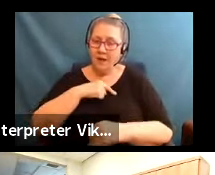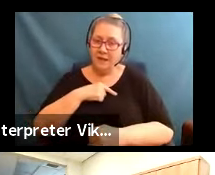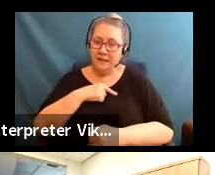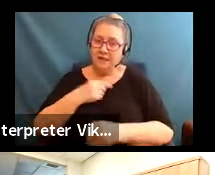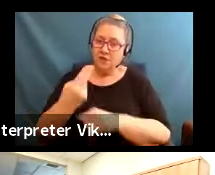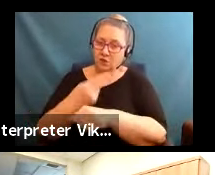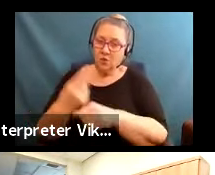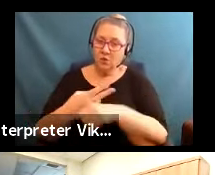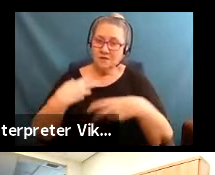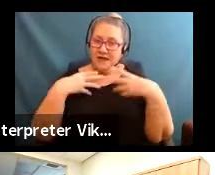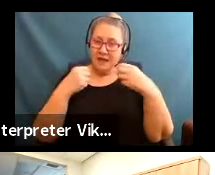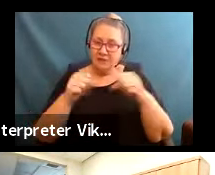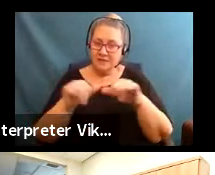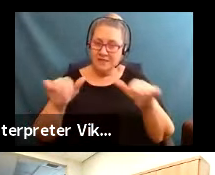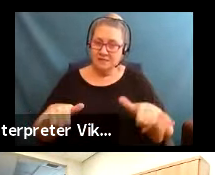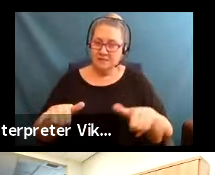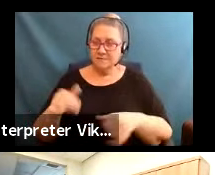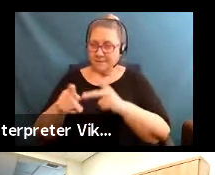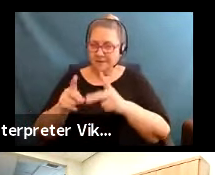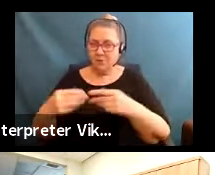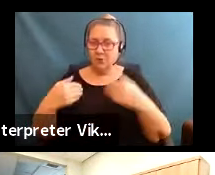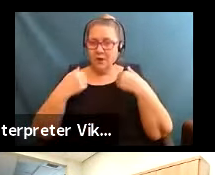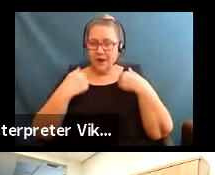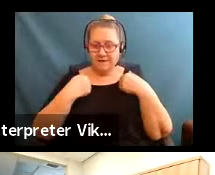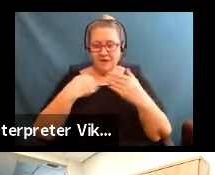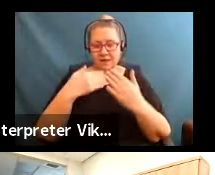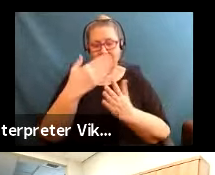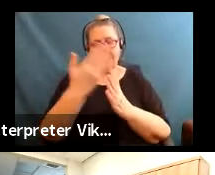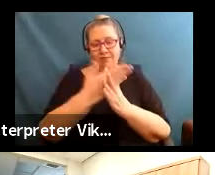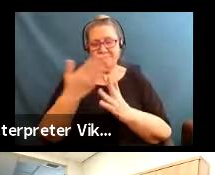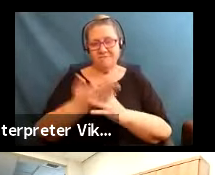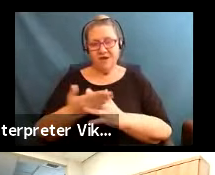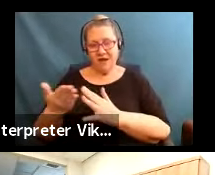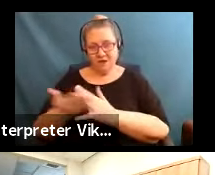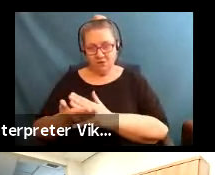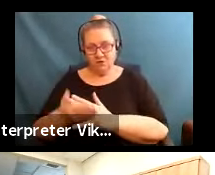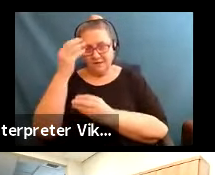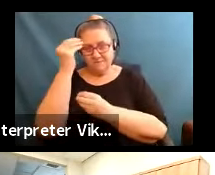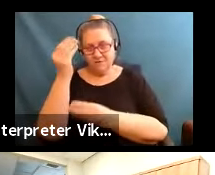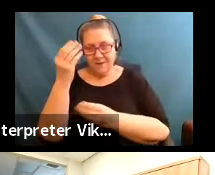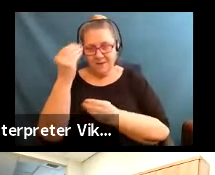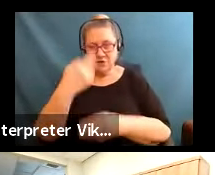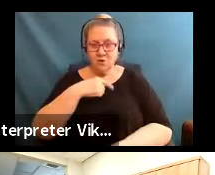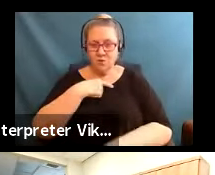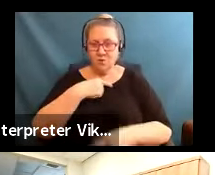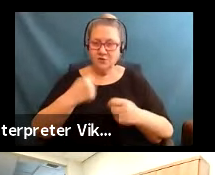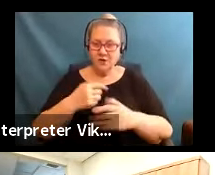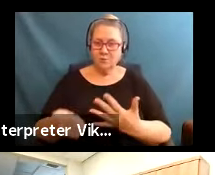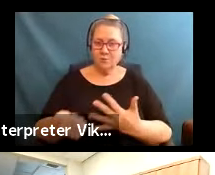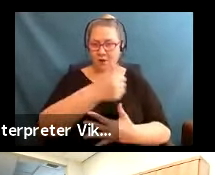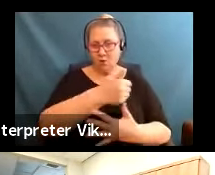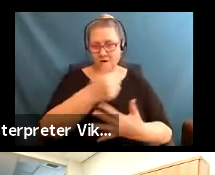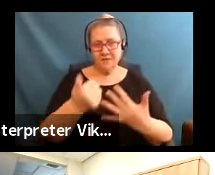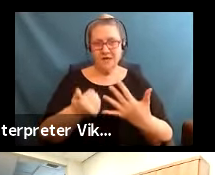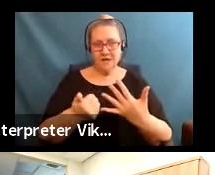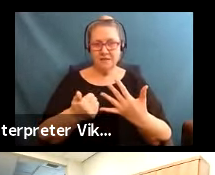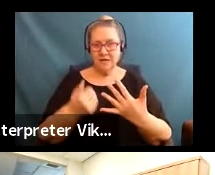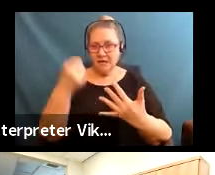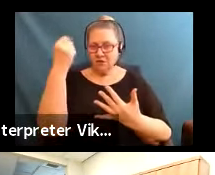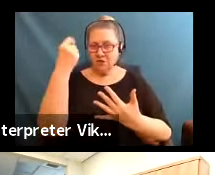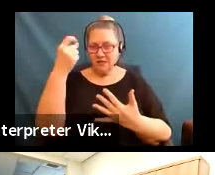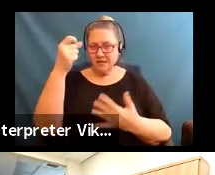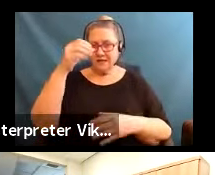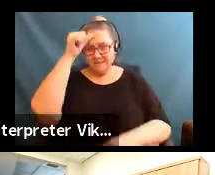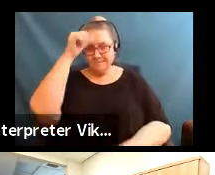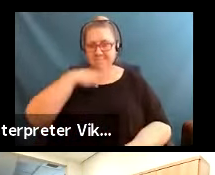electronic records and have the information about the highest risk folks as we try to prioritize so that guys like my dad